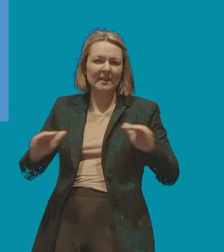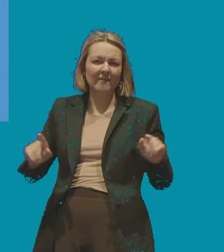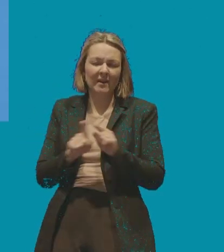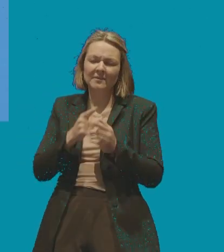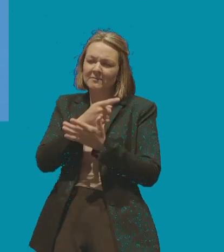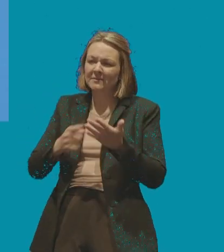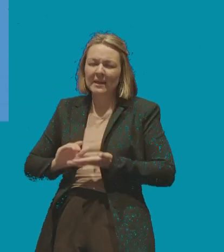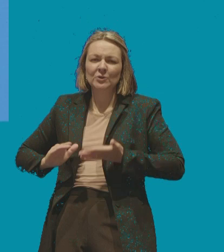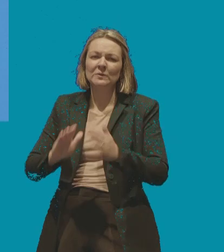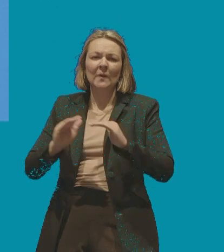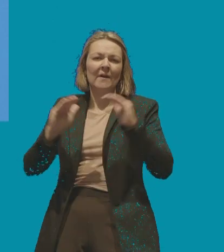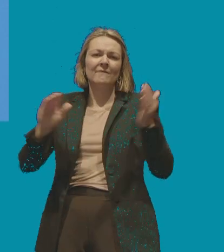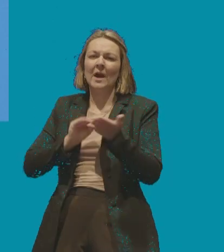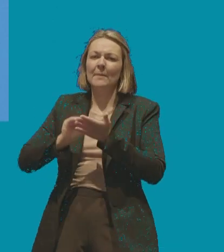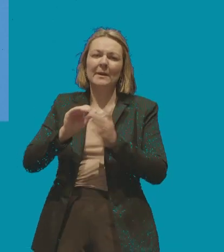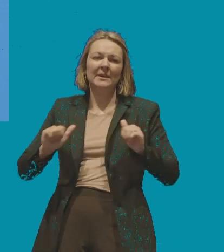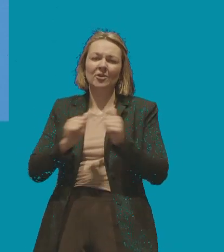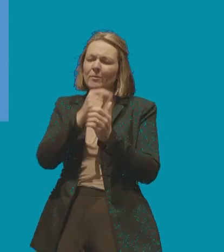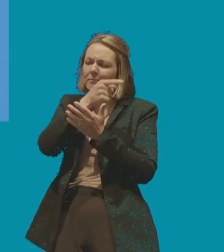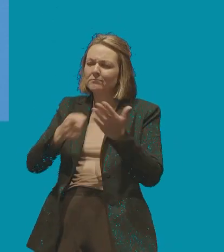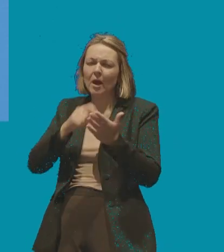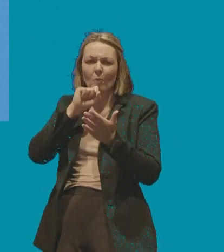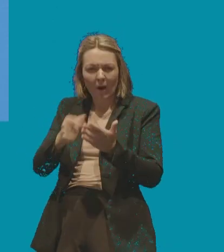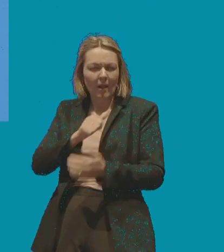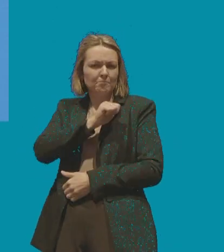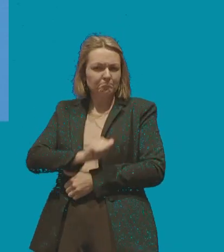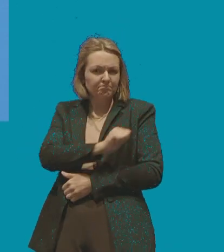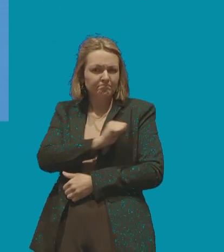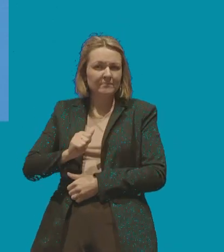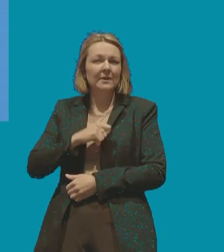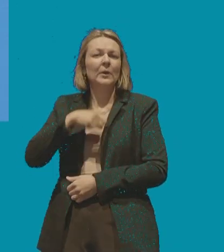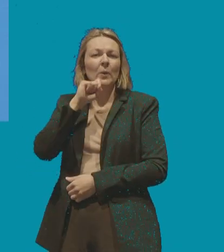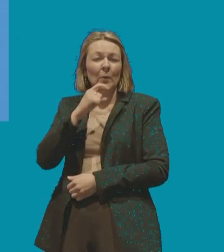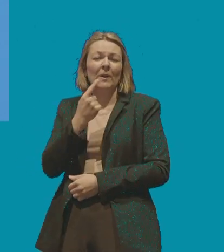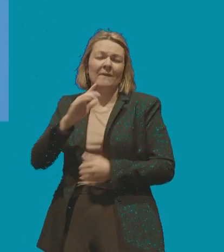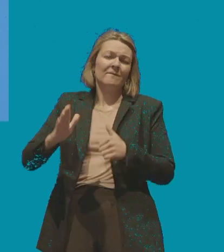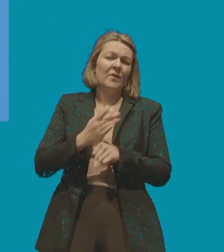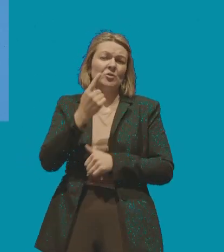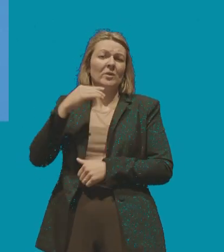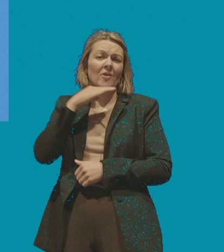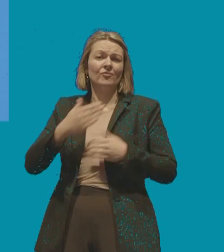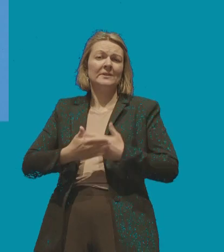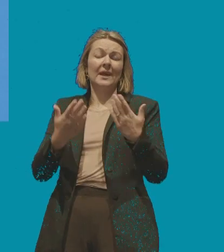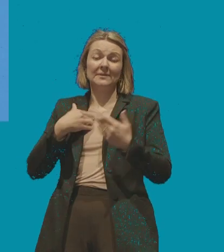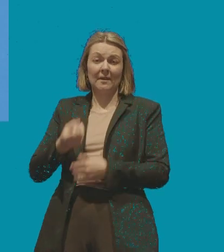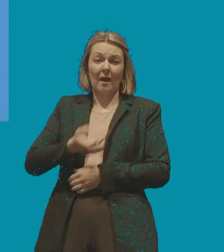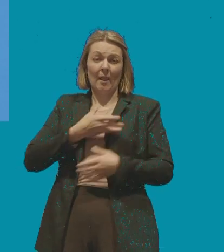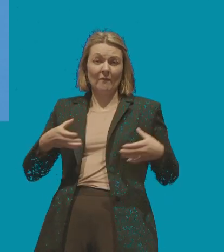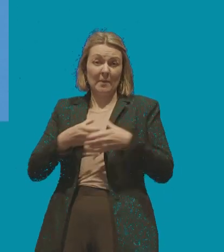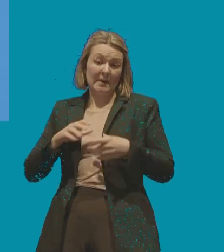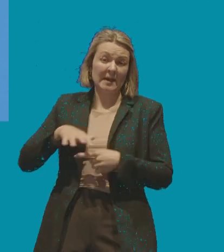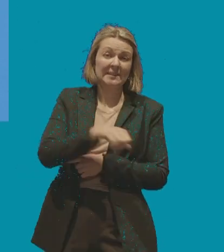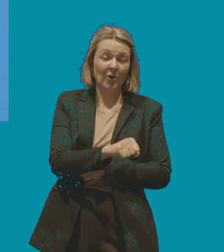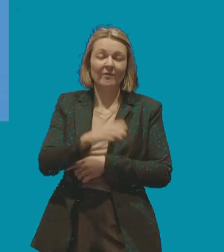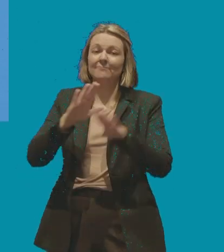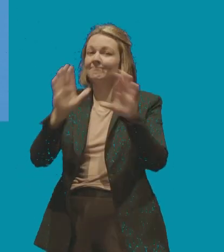introducing new fair pay agreements. As I say, delivered in full in the first 100 days of a Labour government taking office. And my